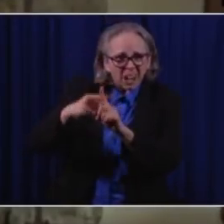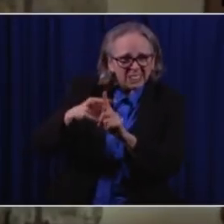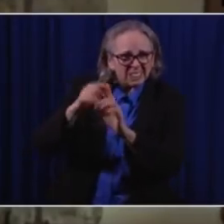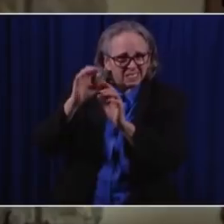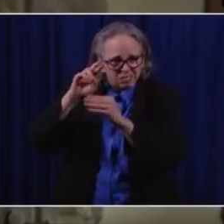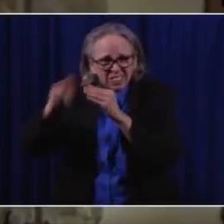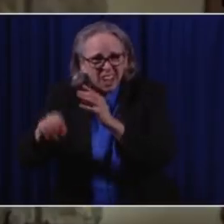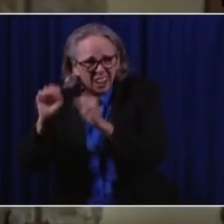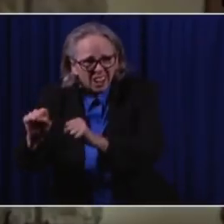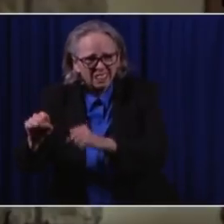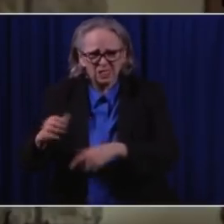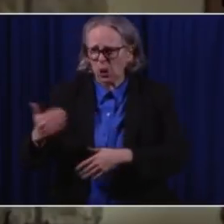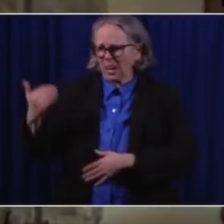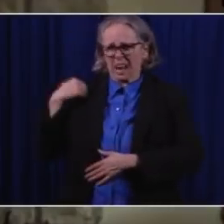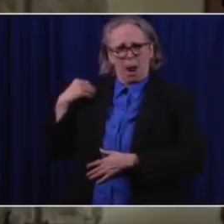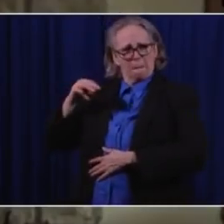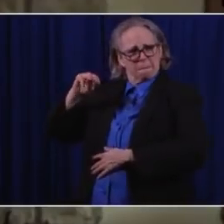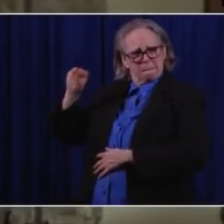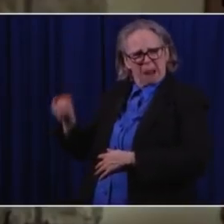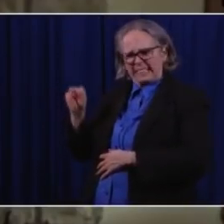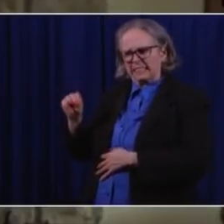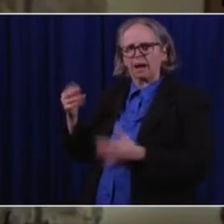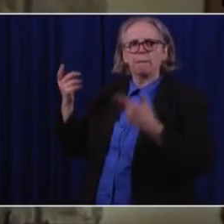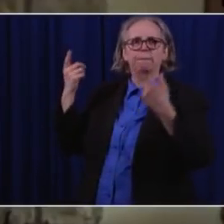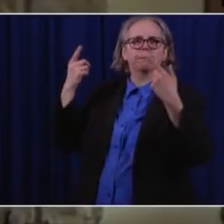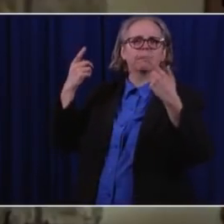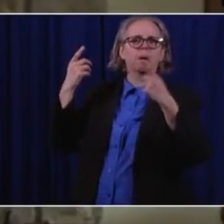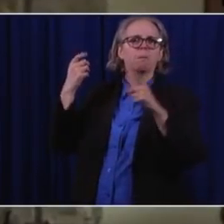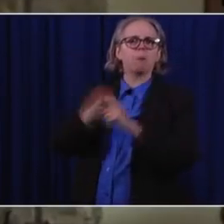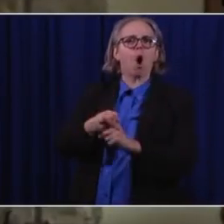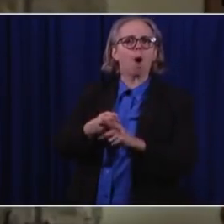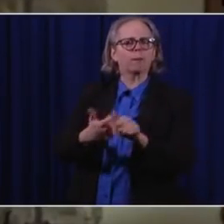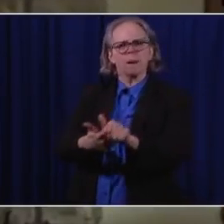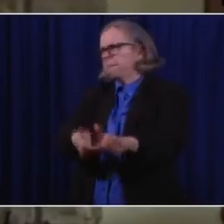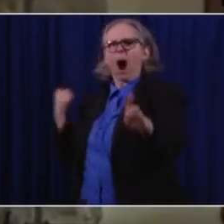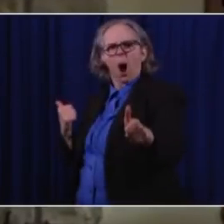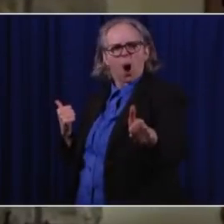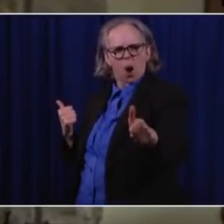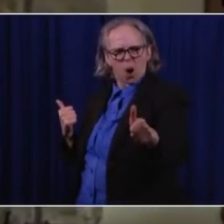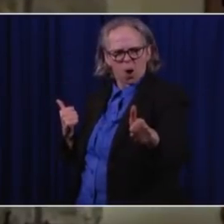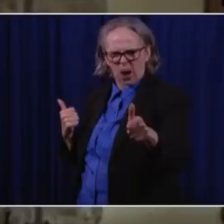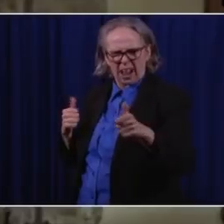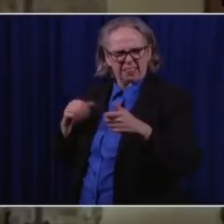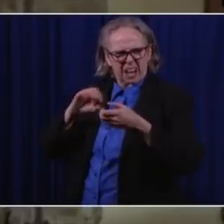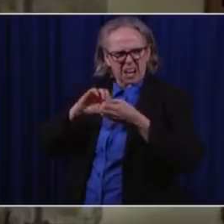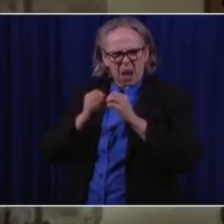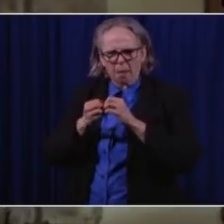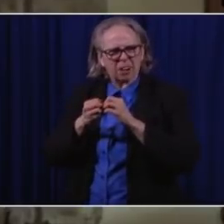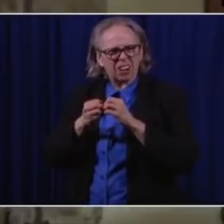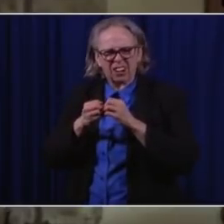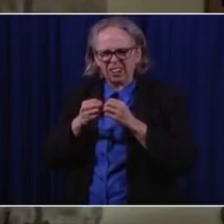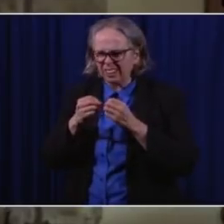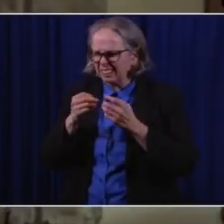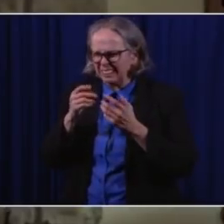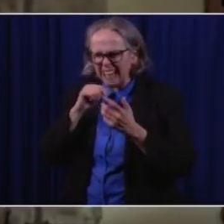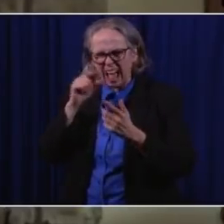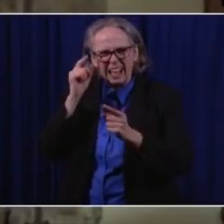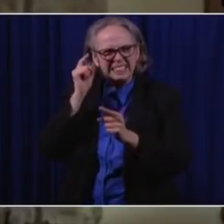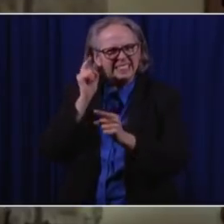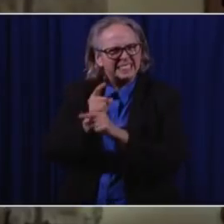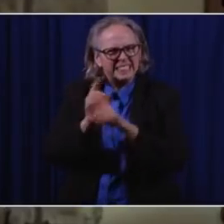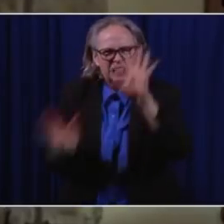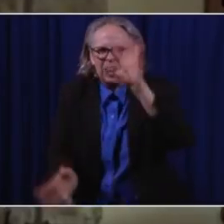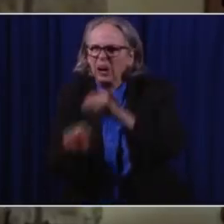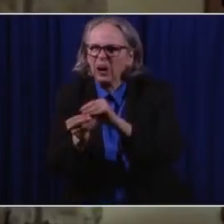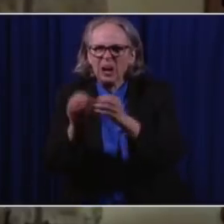couldn't report correctly, or was underreported. So throughout this, they've been doing this. We thought that that was the